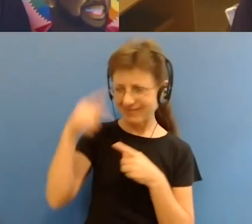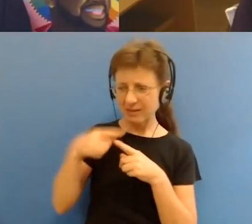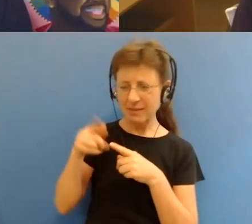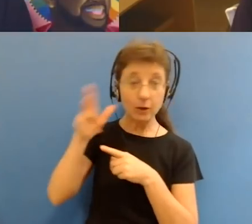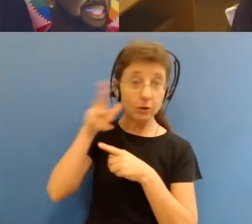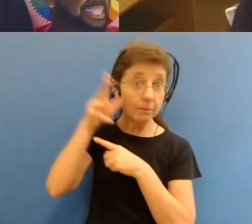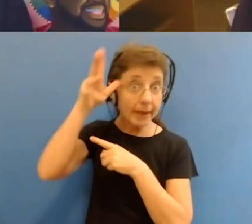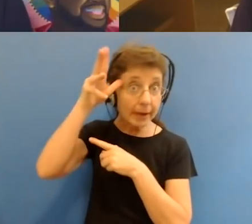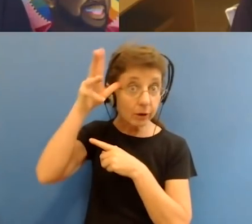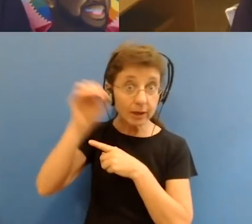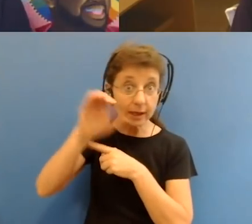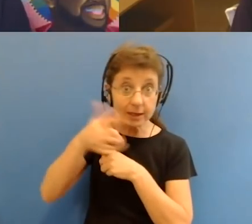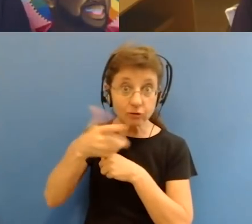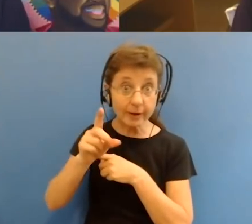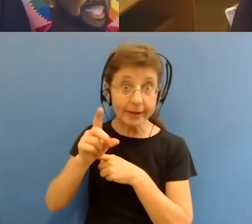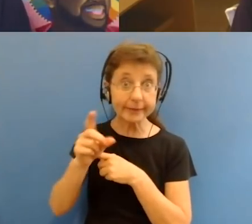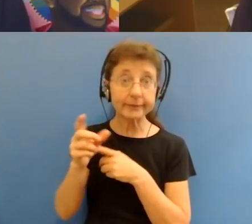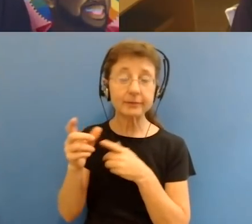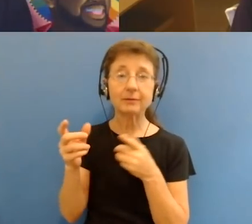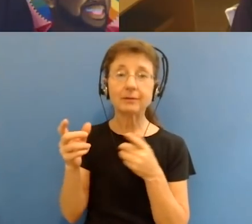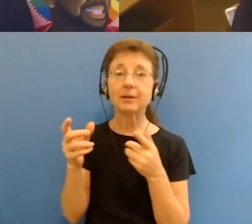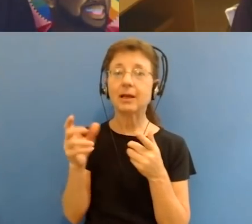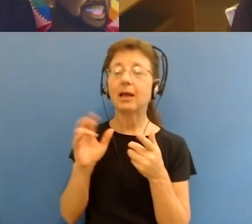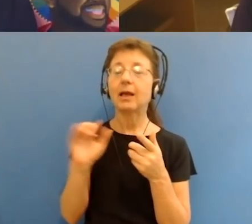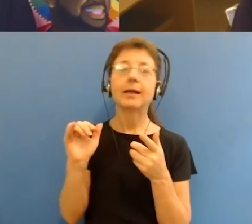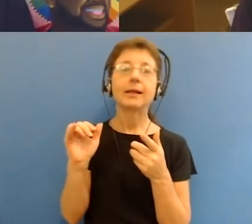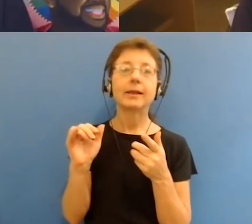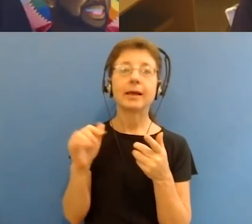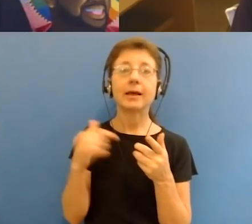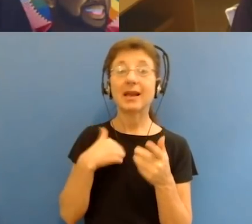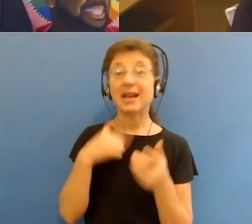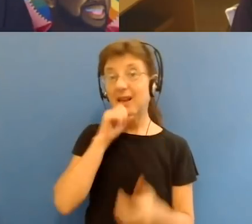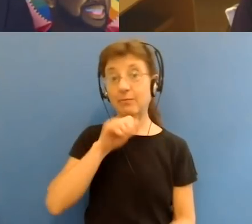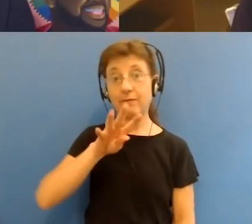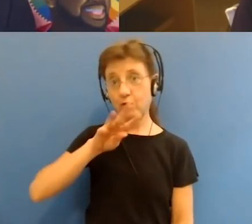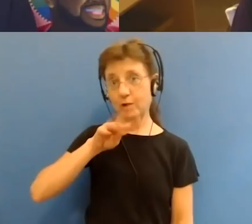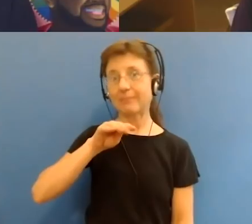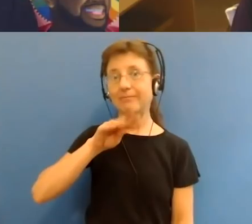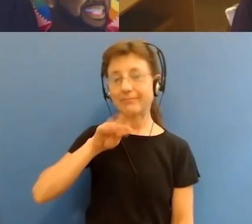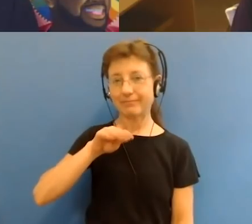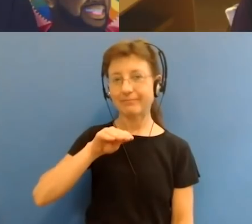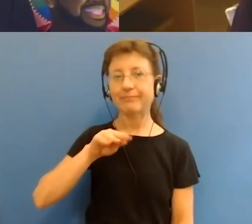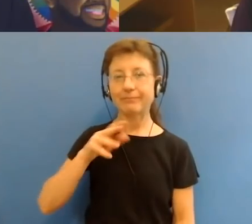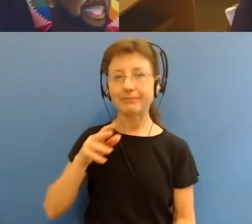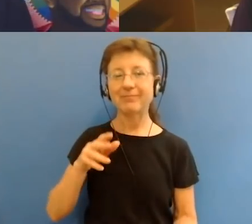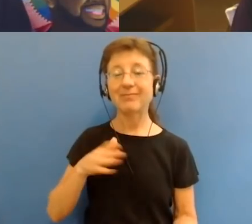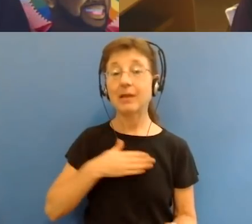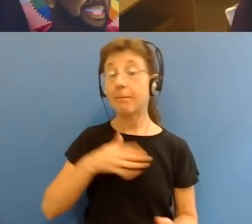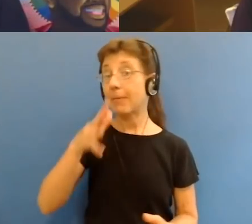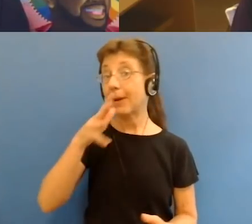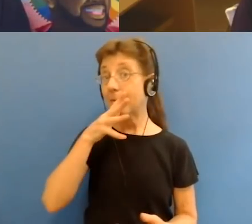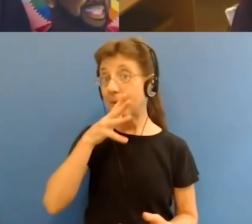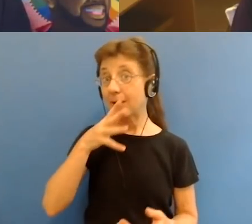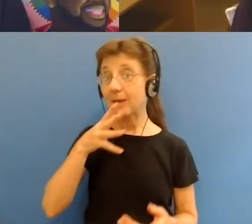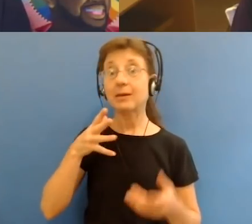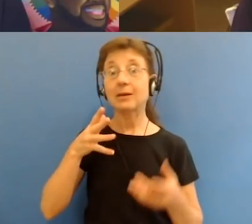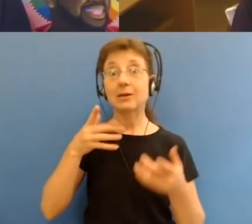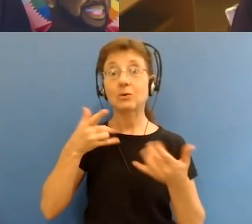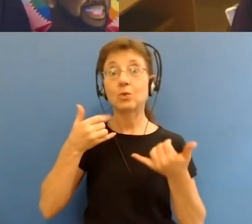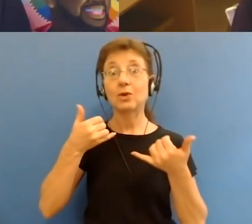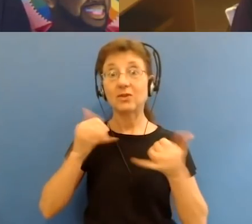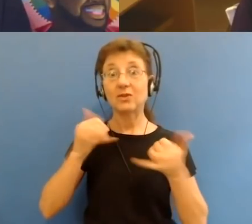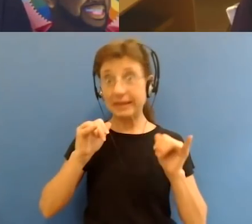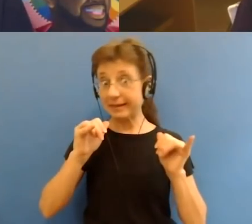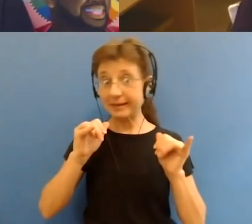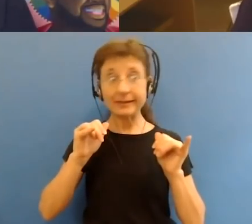right? I don't know. I'm 40 years old. My mother would still jump into a fight if